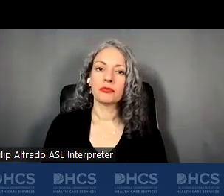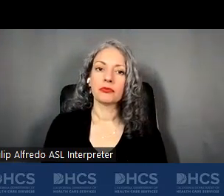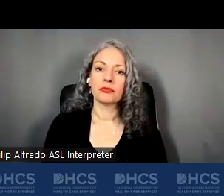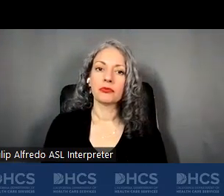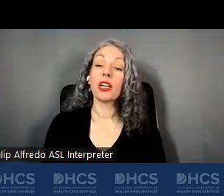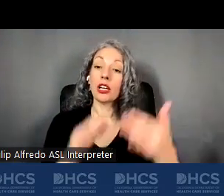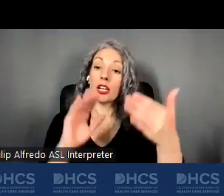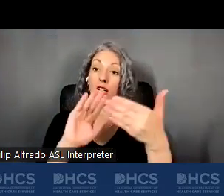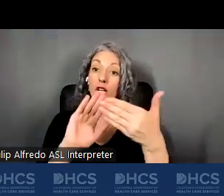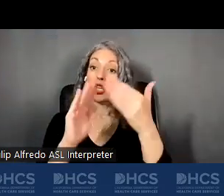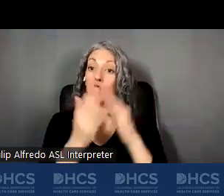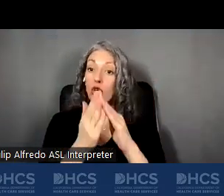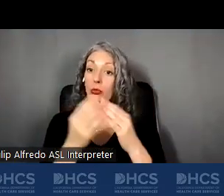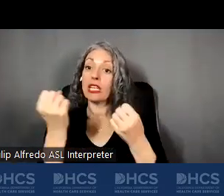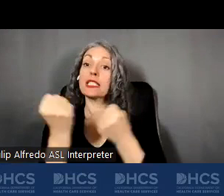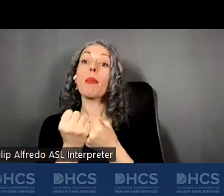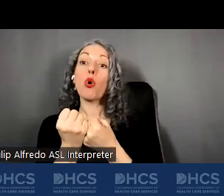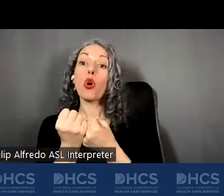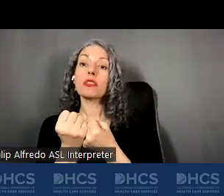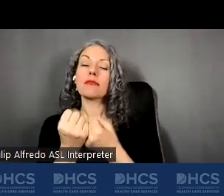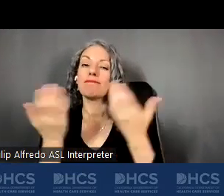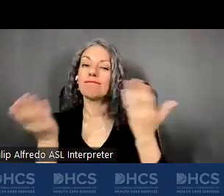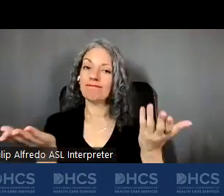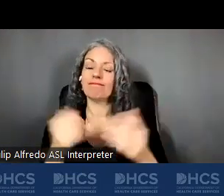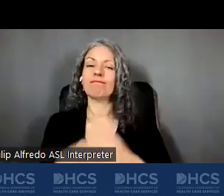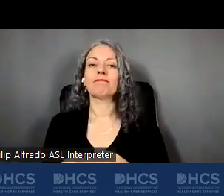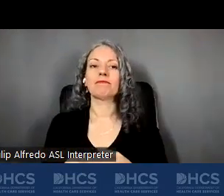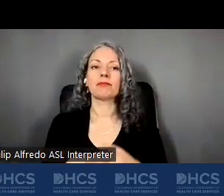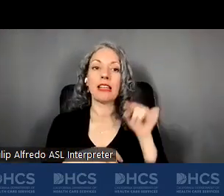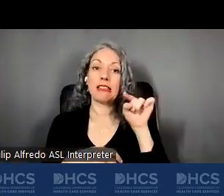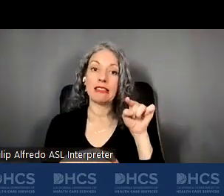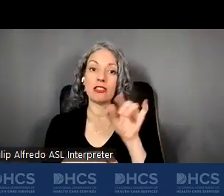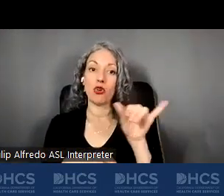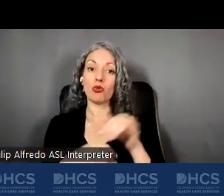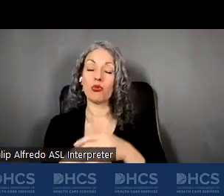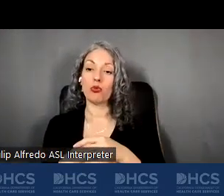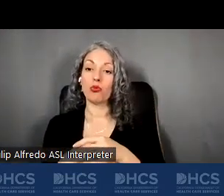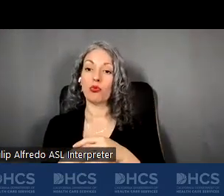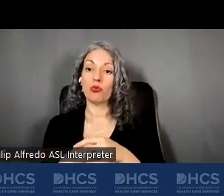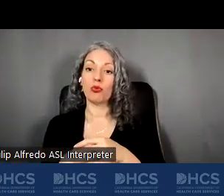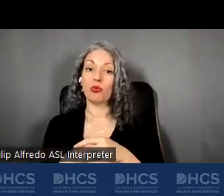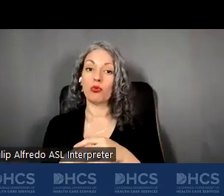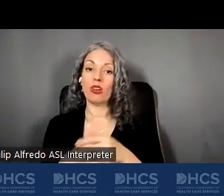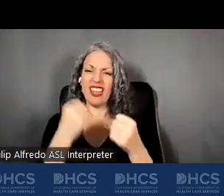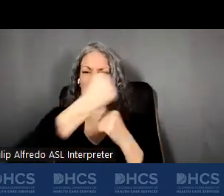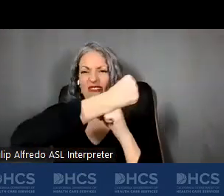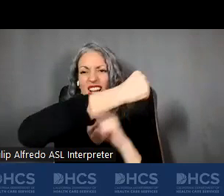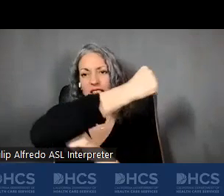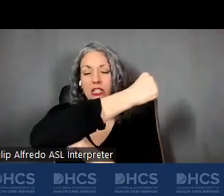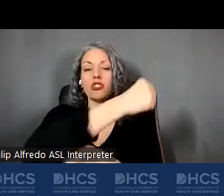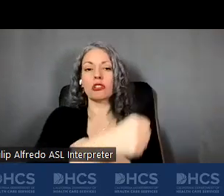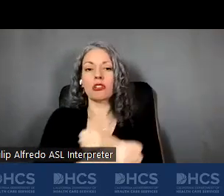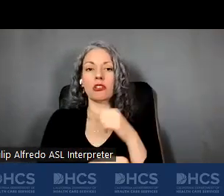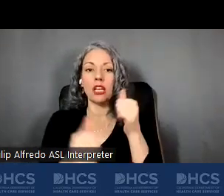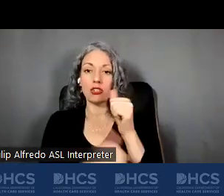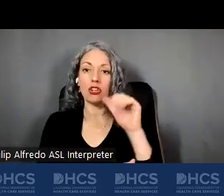So I will now switch gears to community supports. So this is also a foundational initiative under